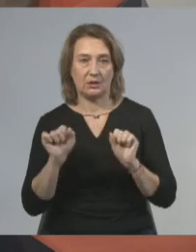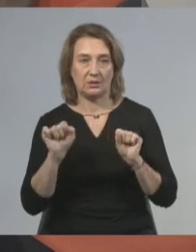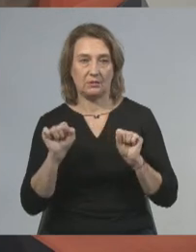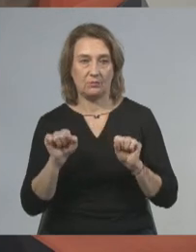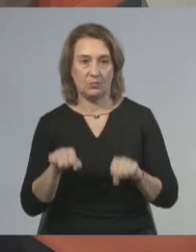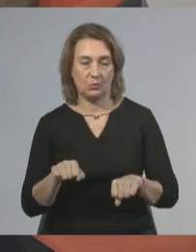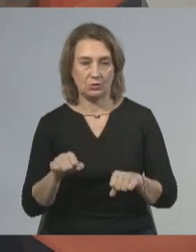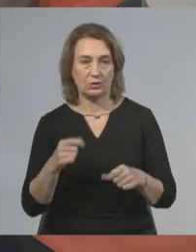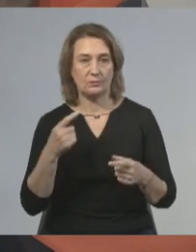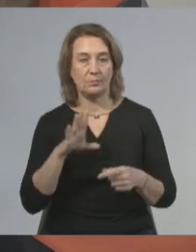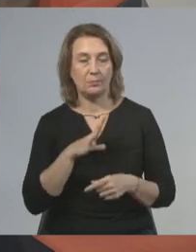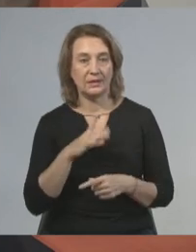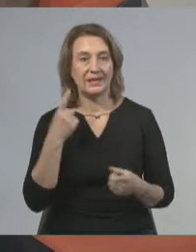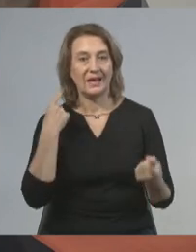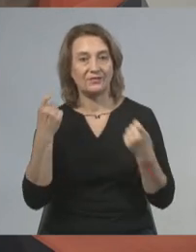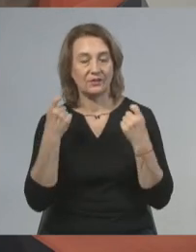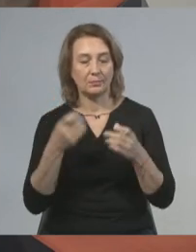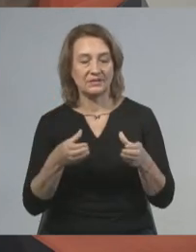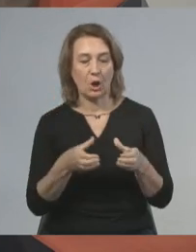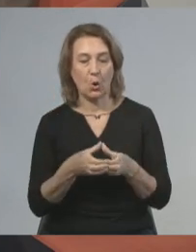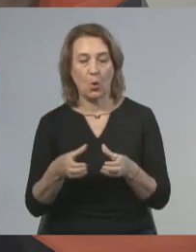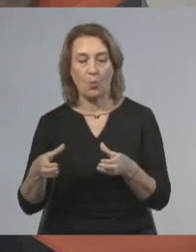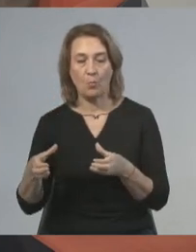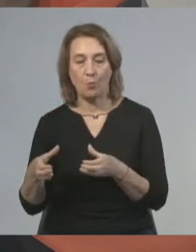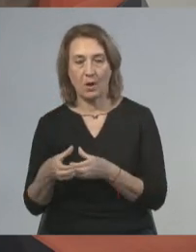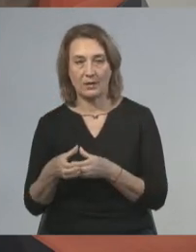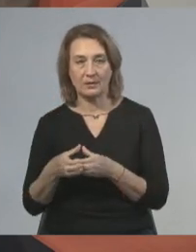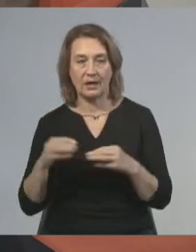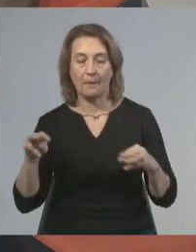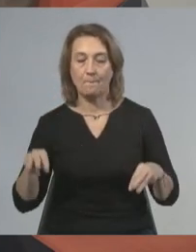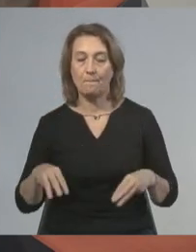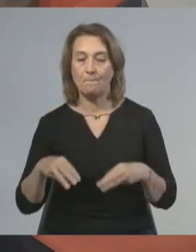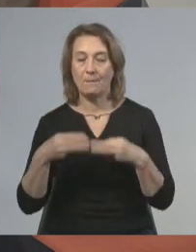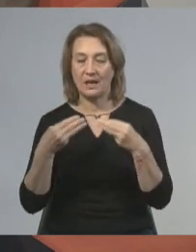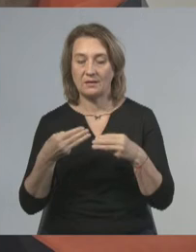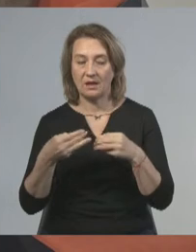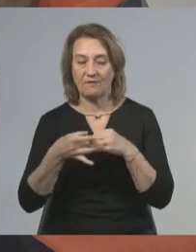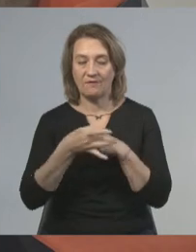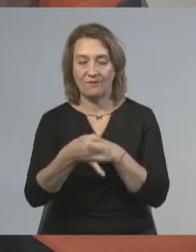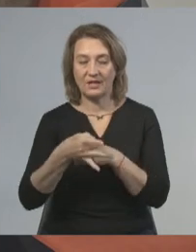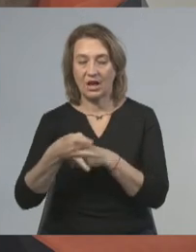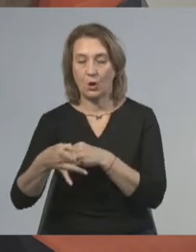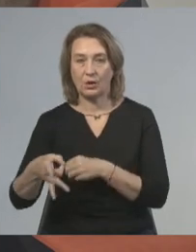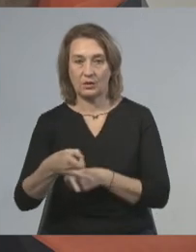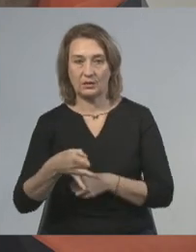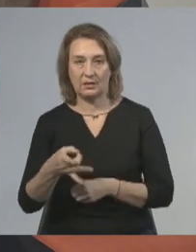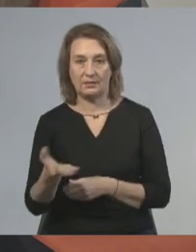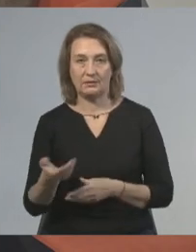online elections might be really feasible